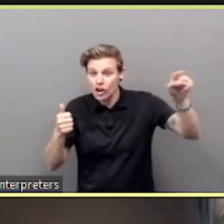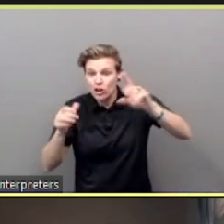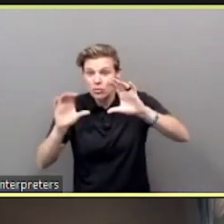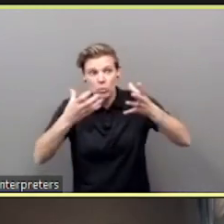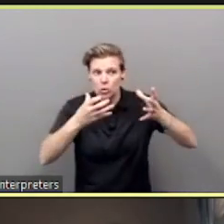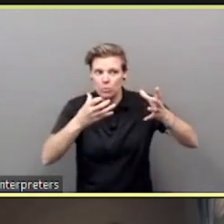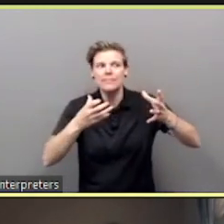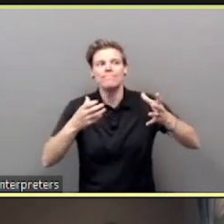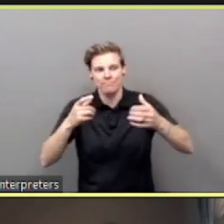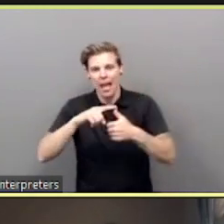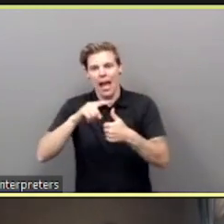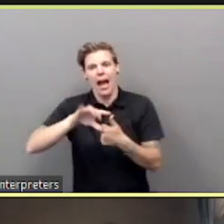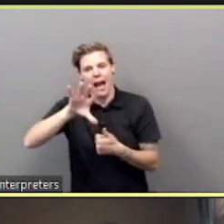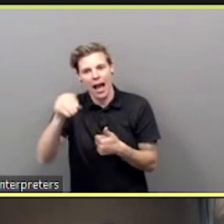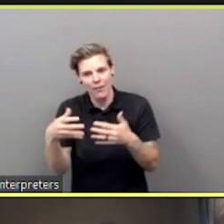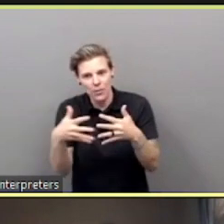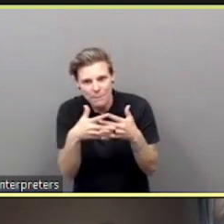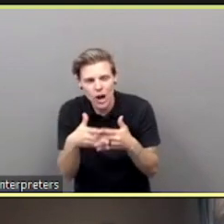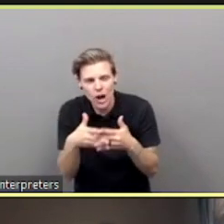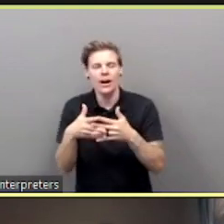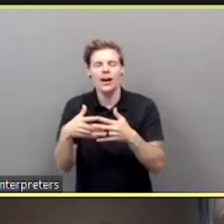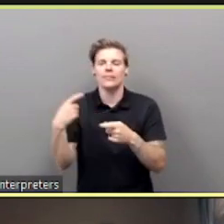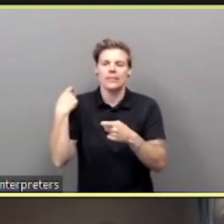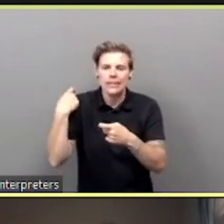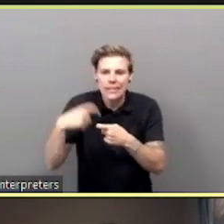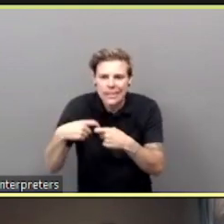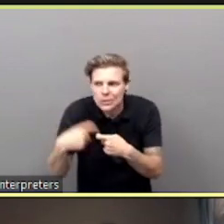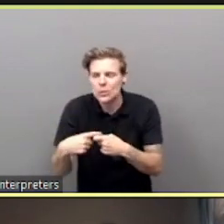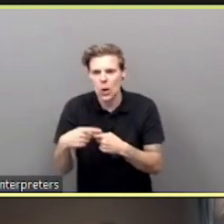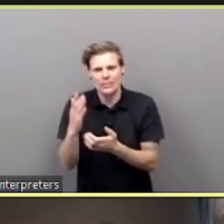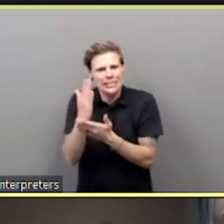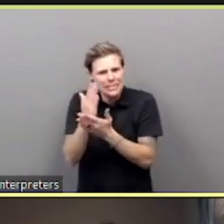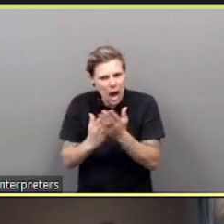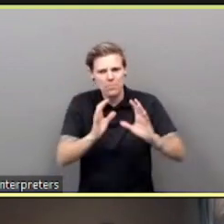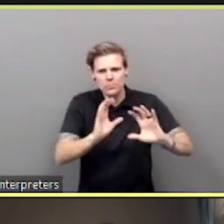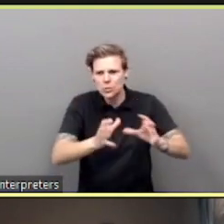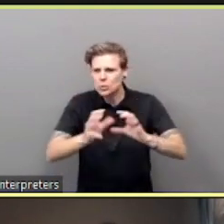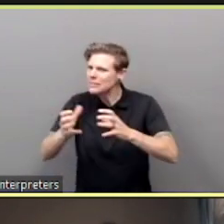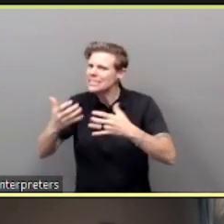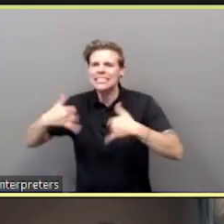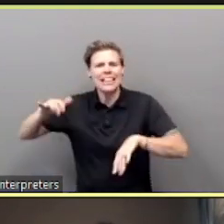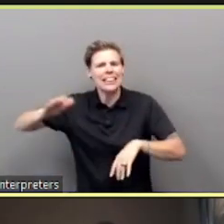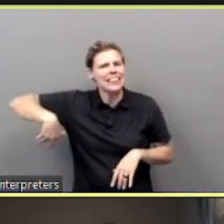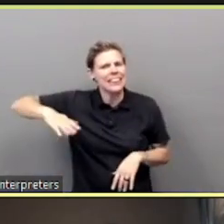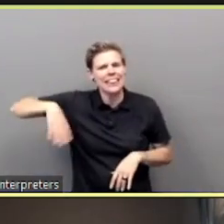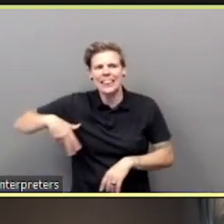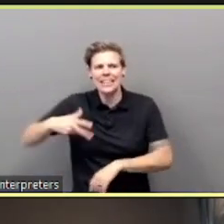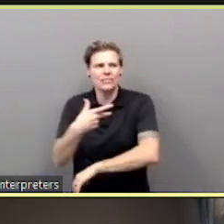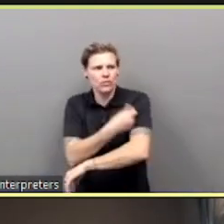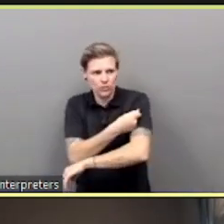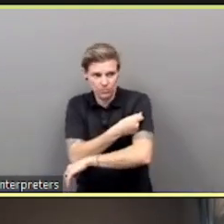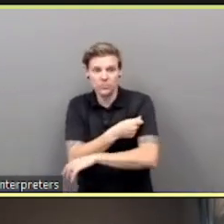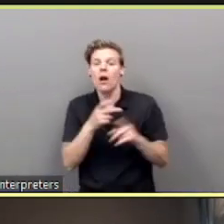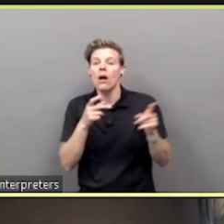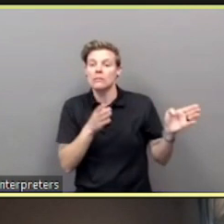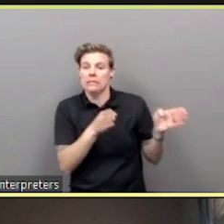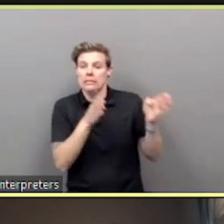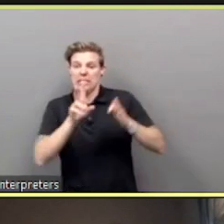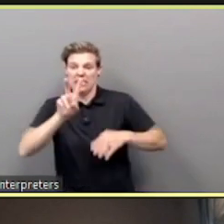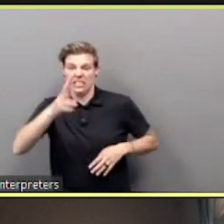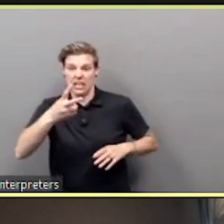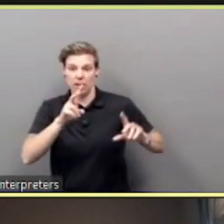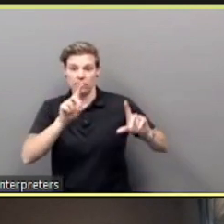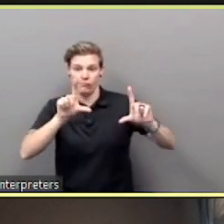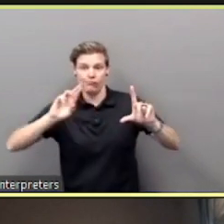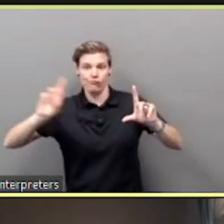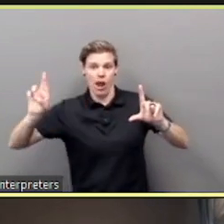Americans. And that's also shown here on the right-hand side for 12 to 15-year-olds. So we really want to keep